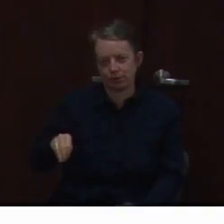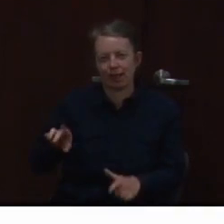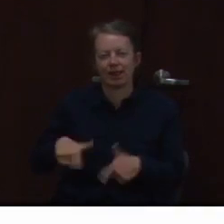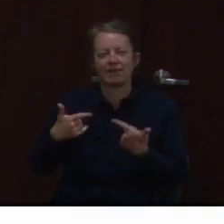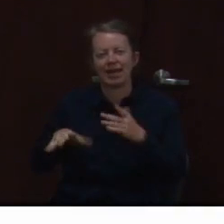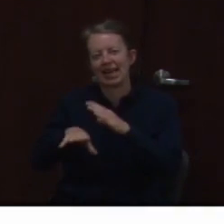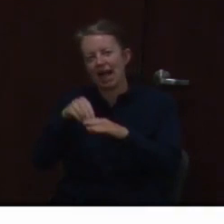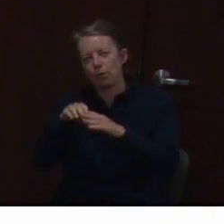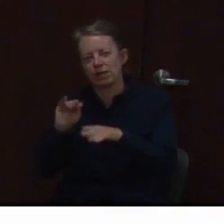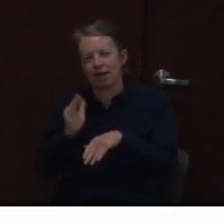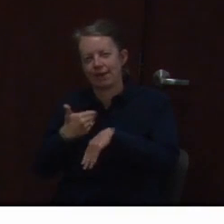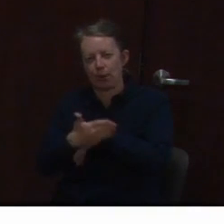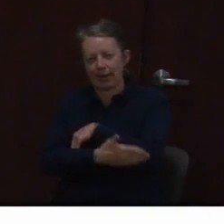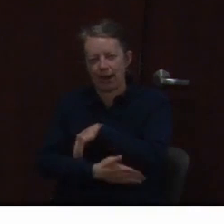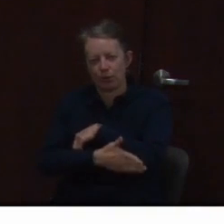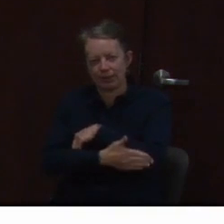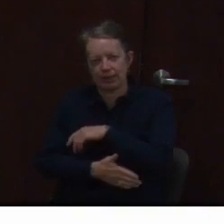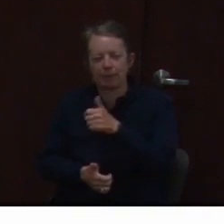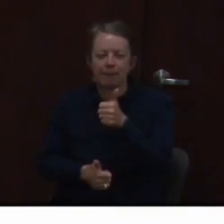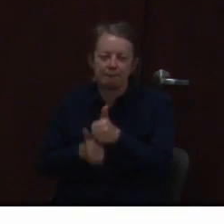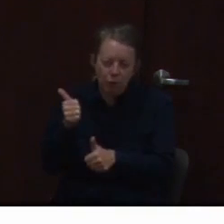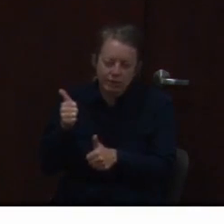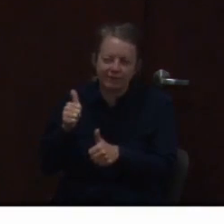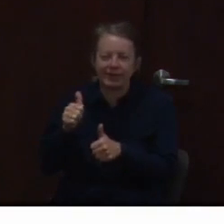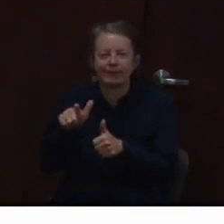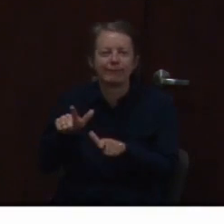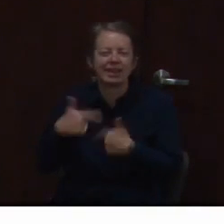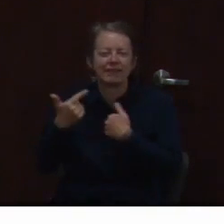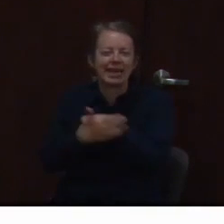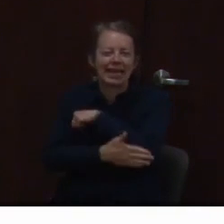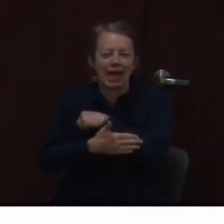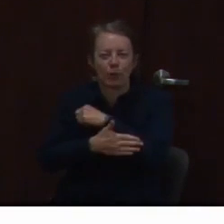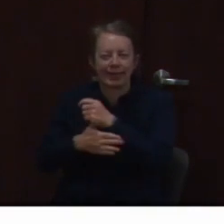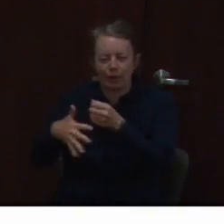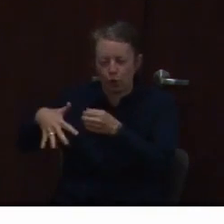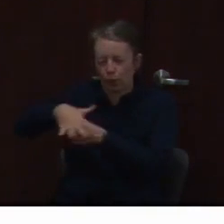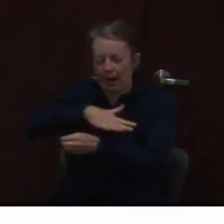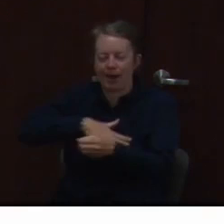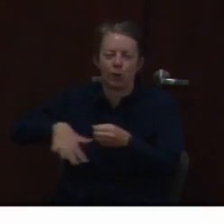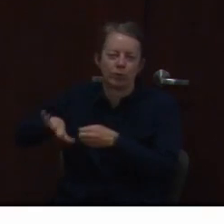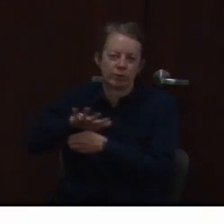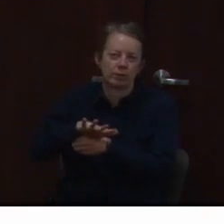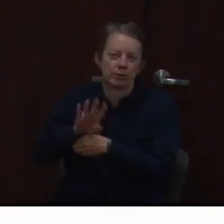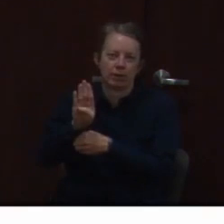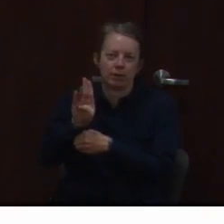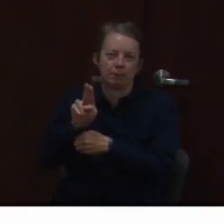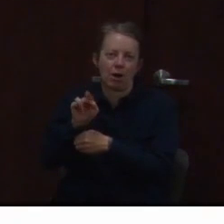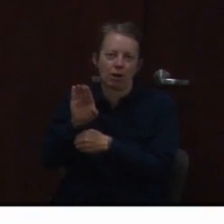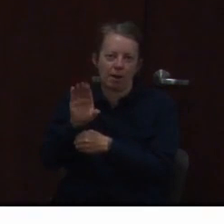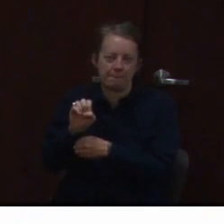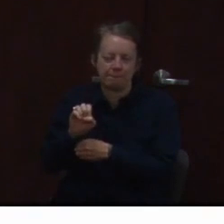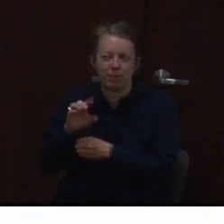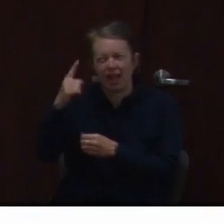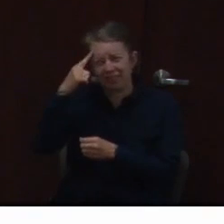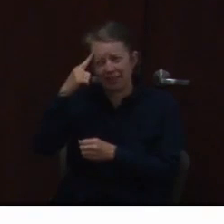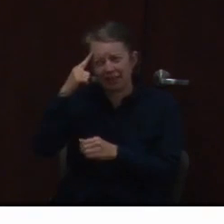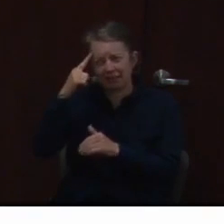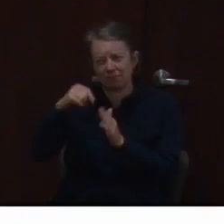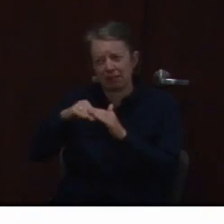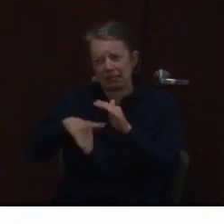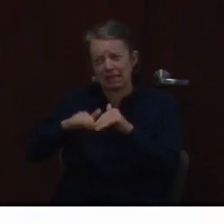with most of that being our surrounding counties. And I believe the last time we checked, less than 1% is out of